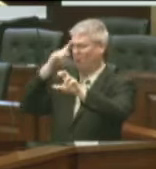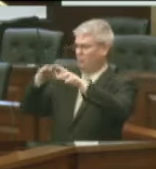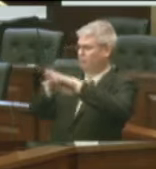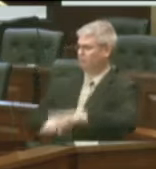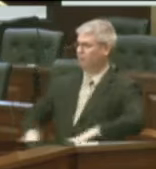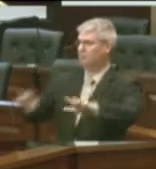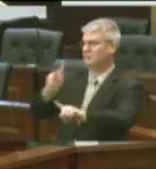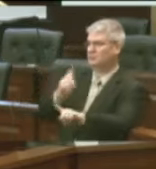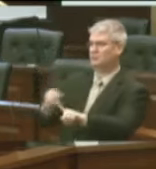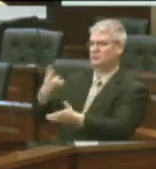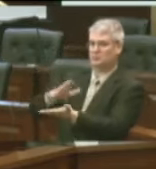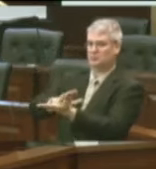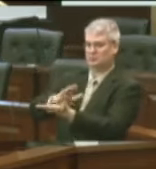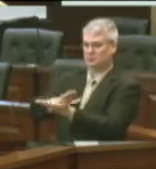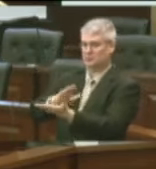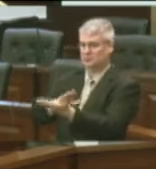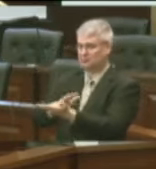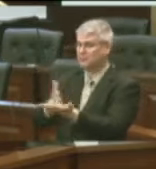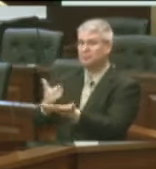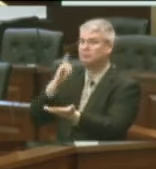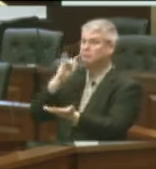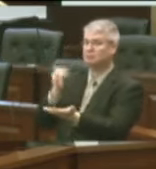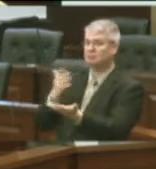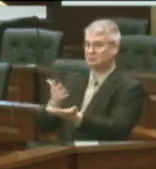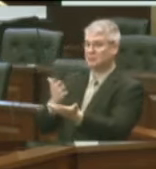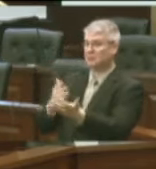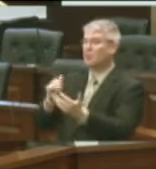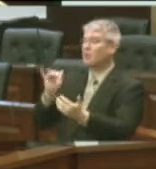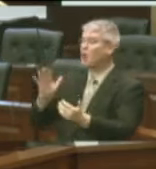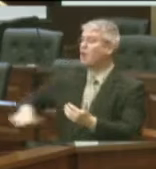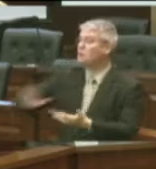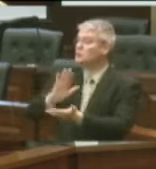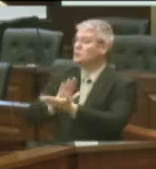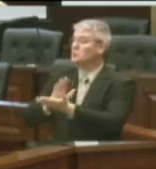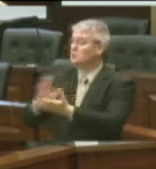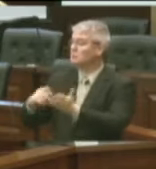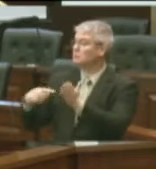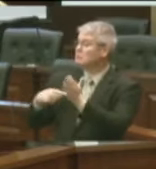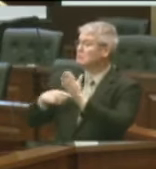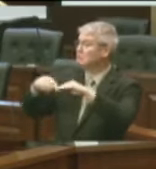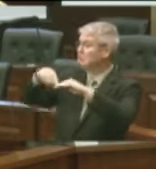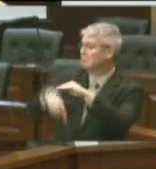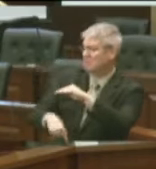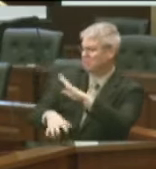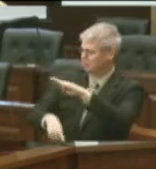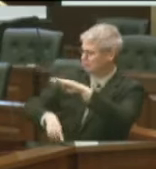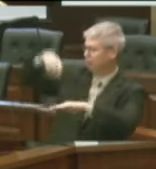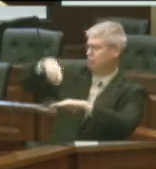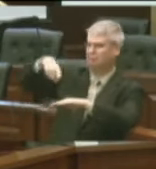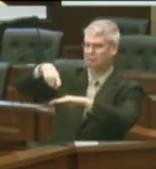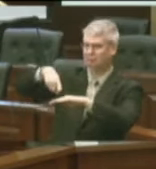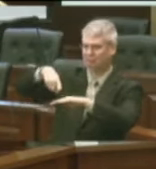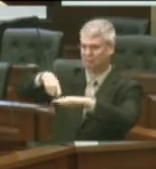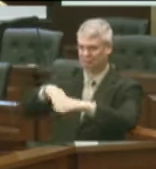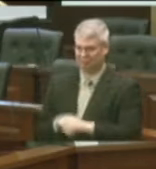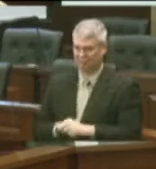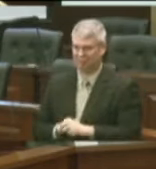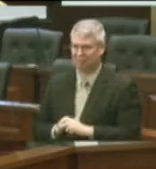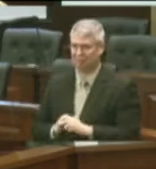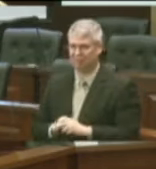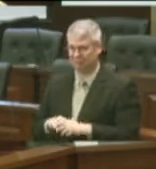restoring budgets that school districts had set for this academic year. Over the summer, I worked